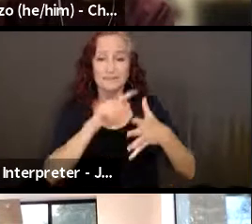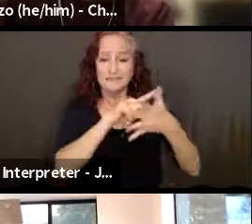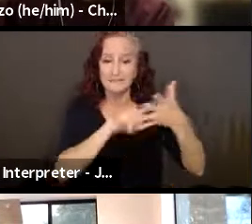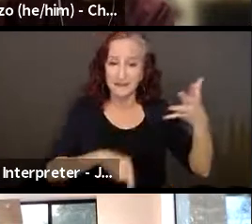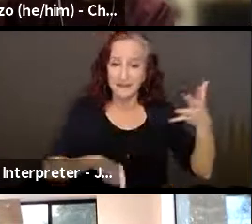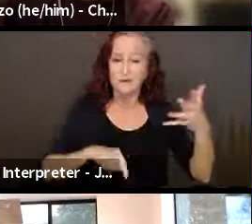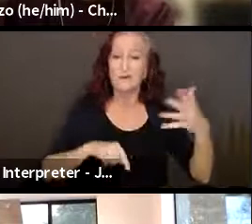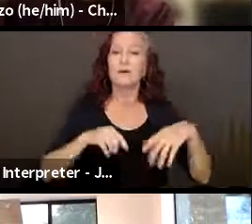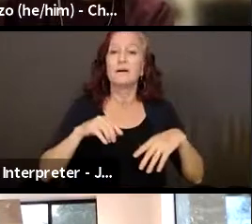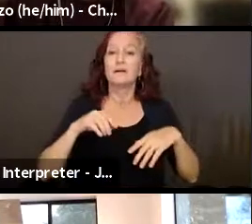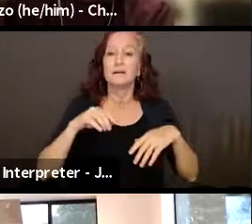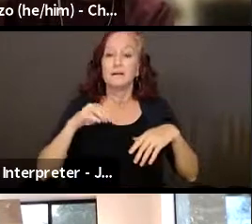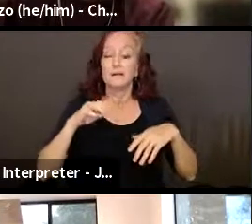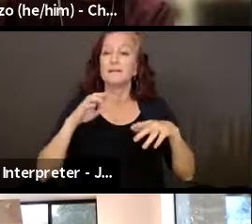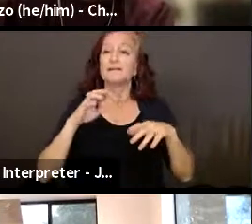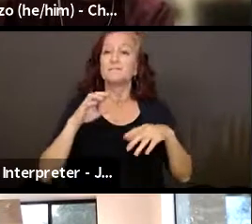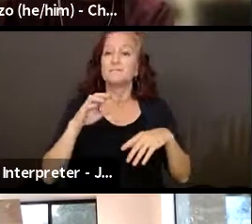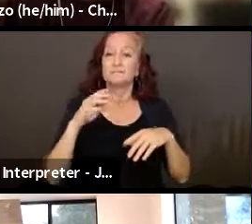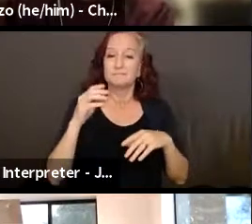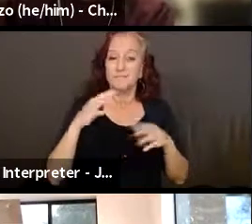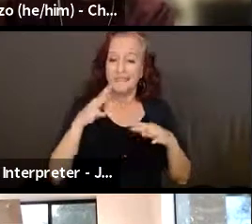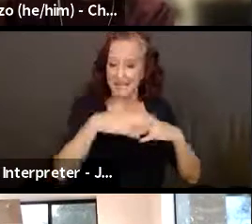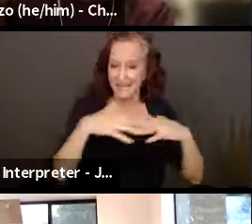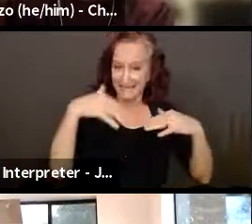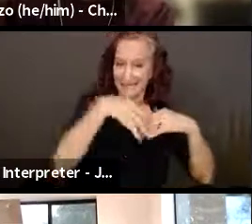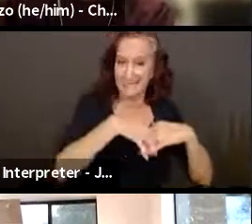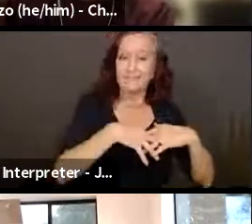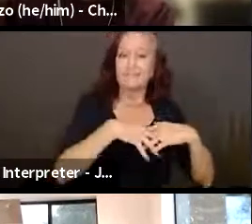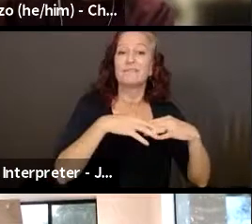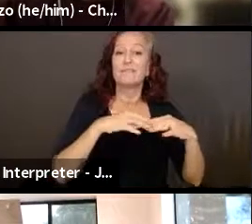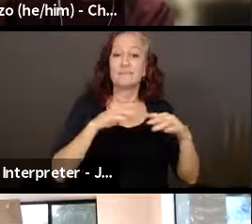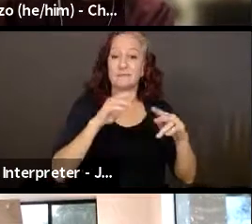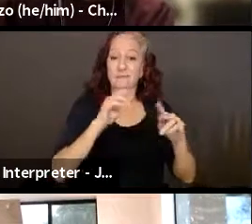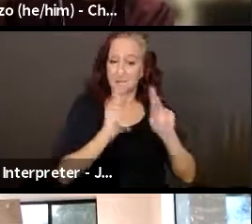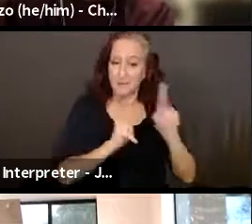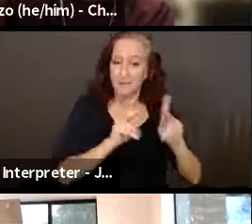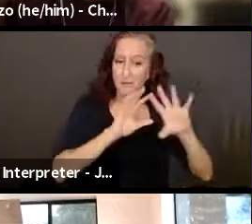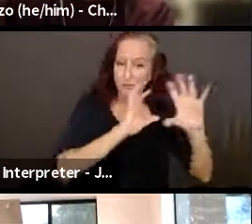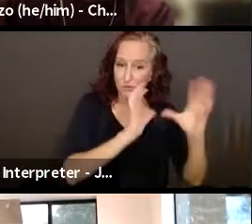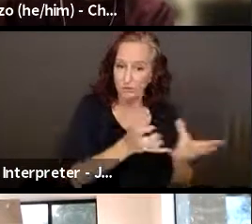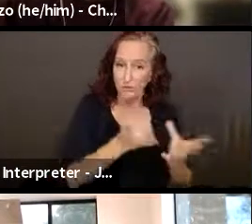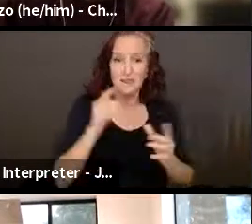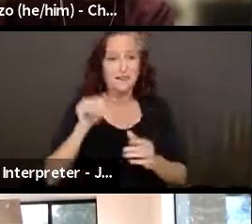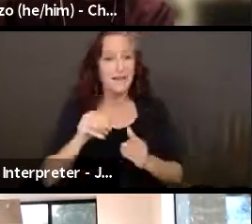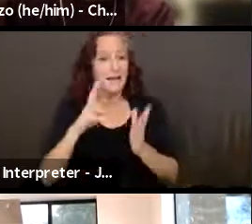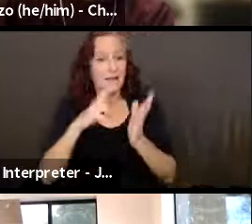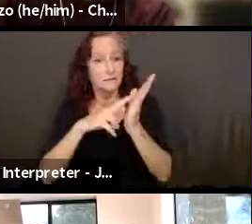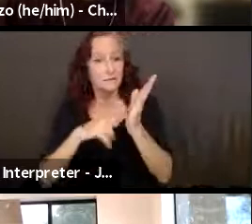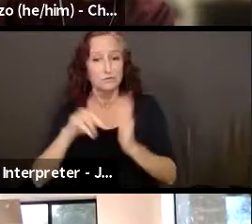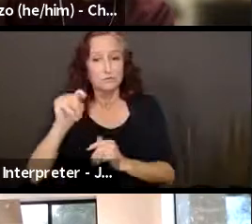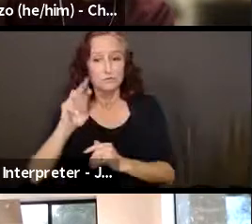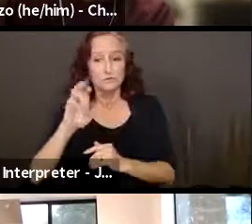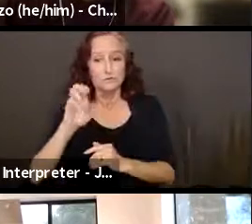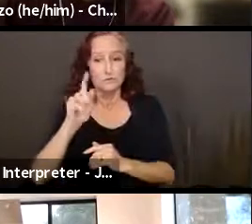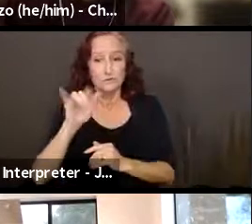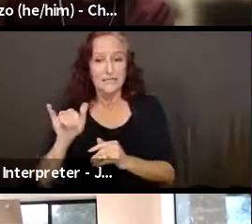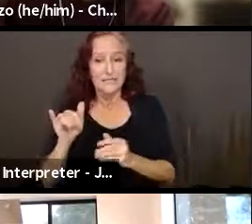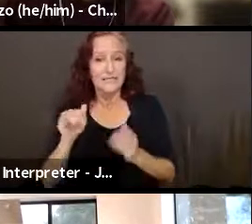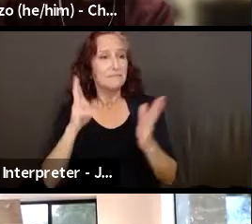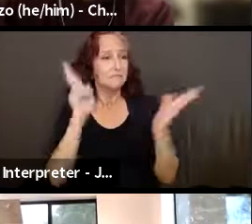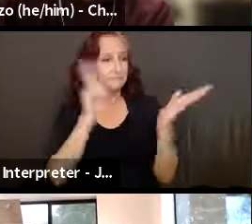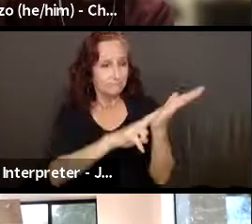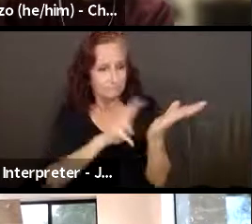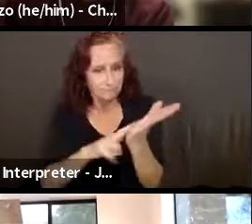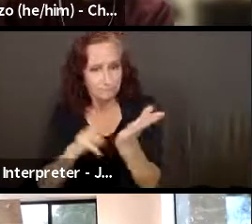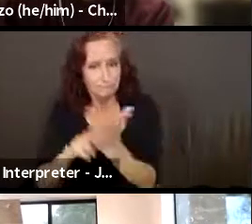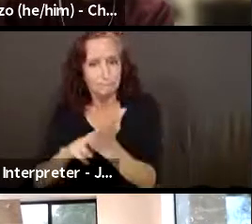and the Mississaugas, a treaty that brought these communities together to serve and to honor and to protect these lands. And we have all